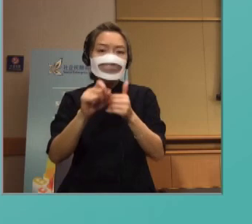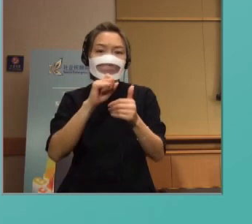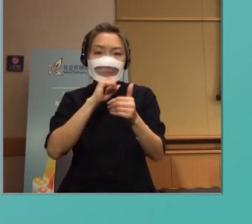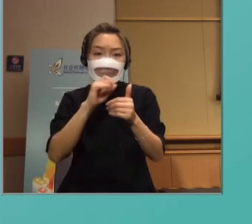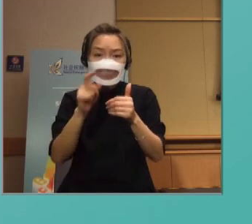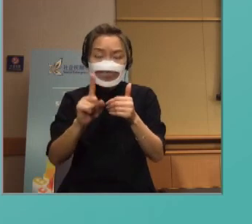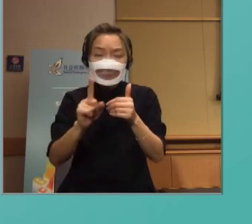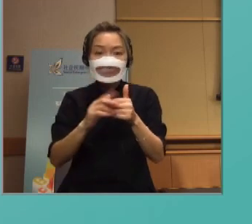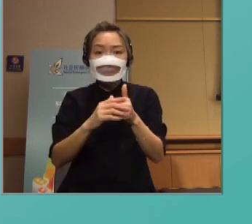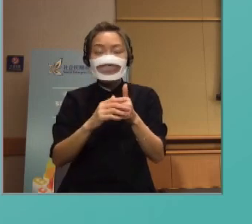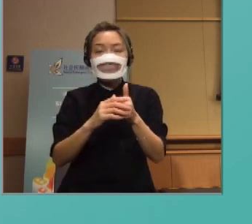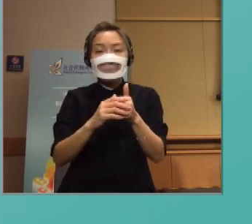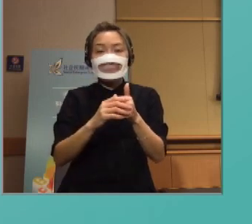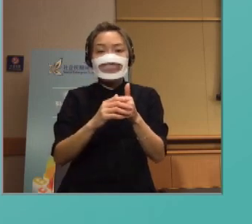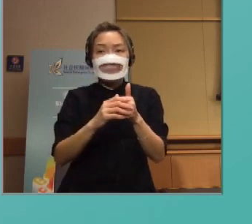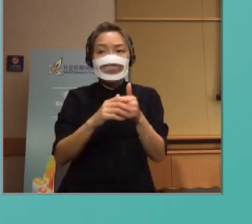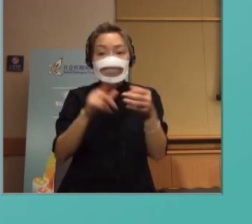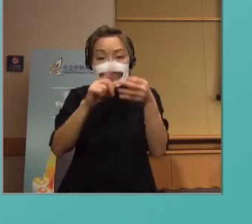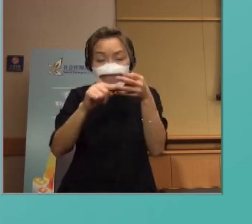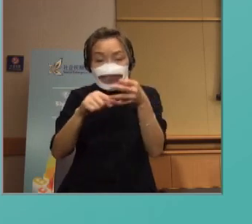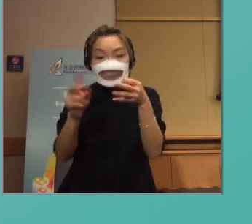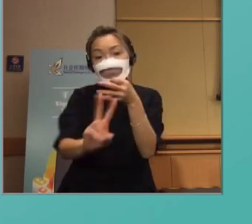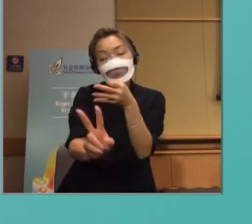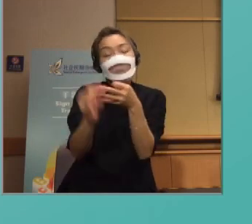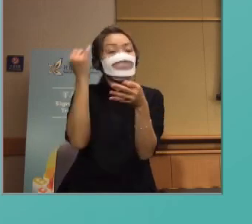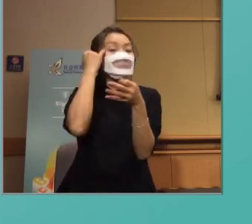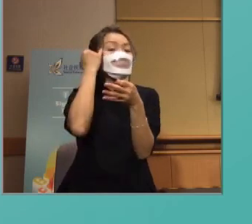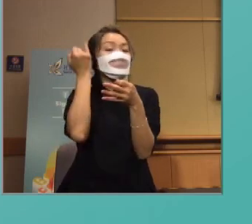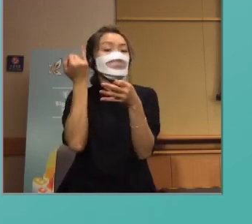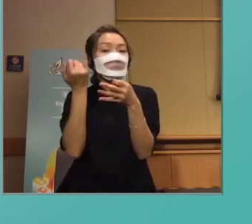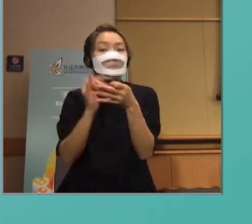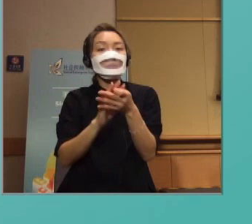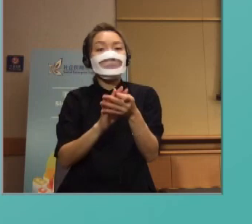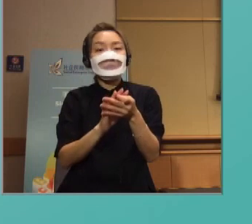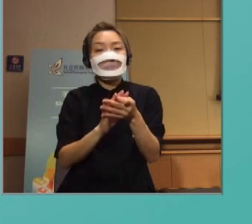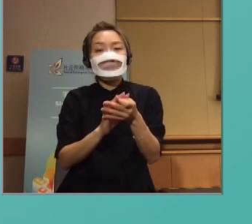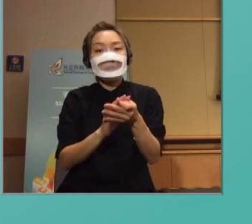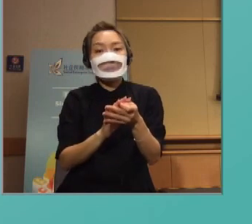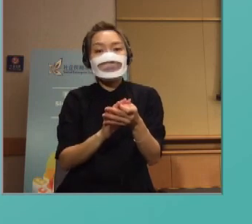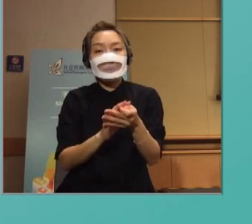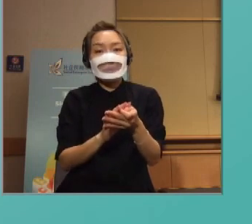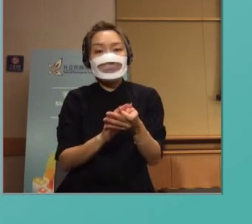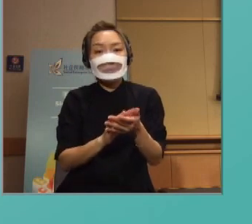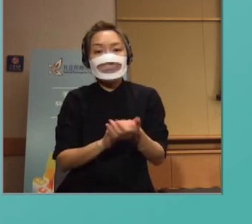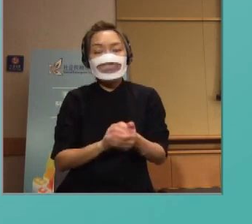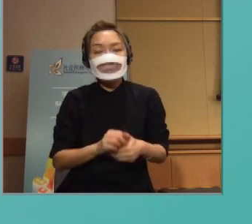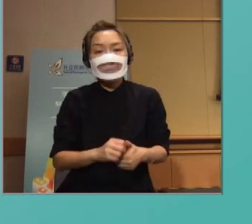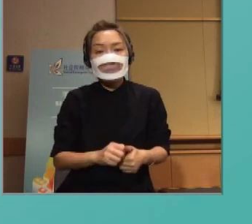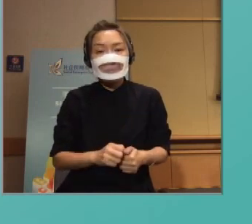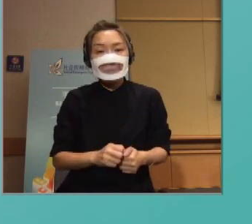what Meta is going to launch and what is their baseline for their NFTs on